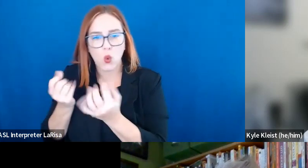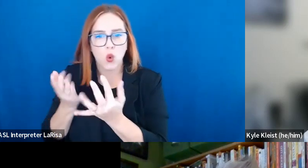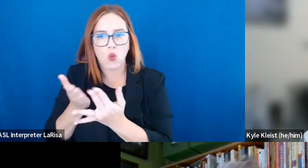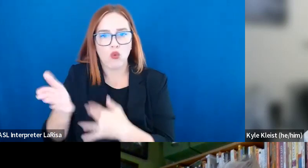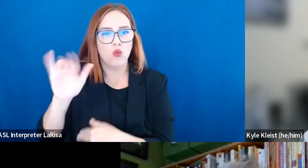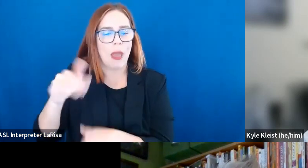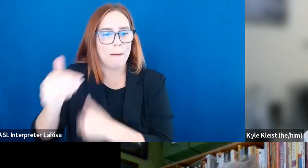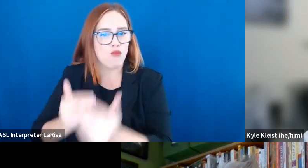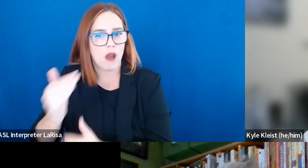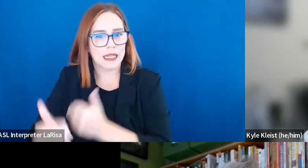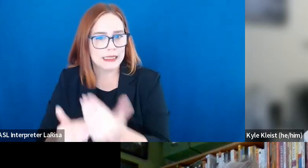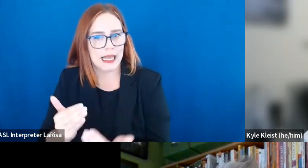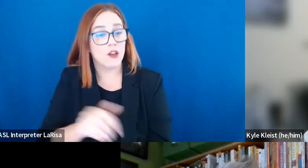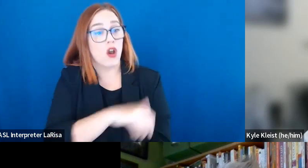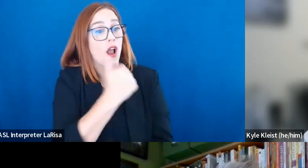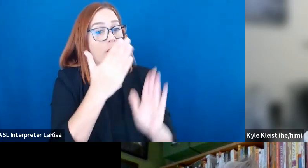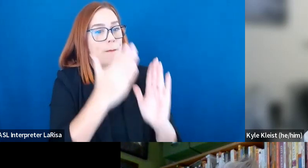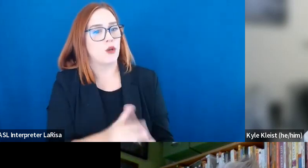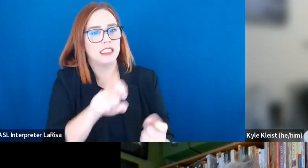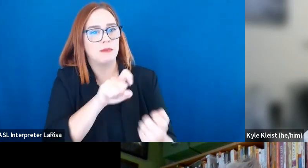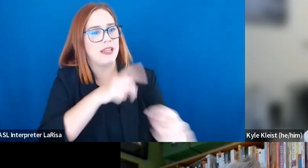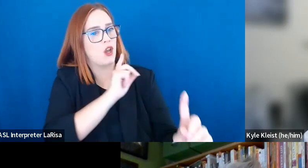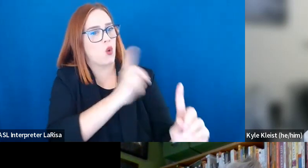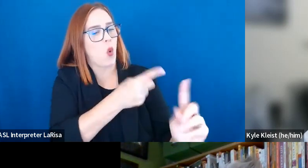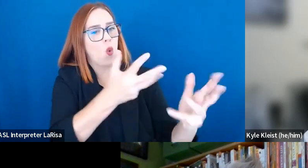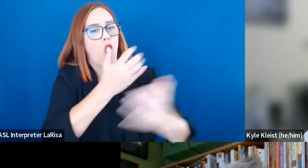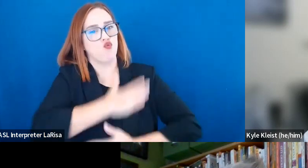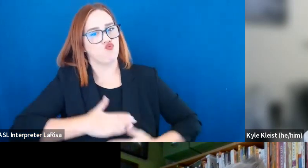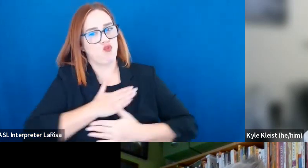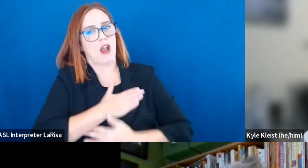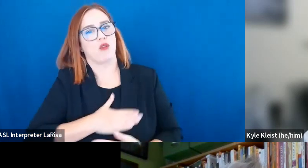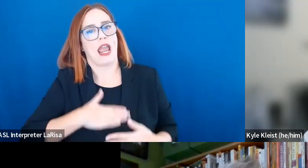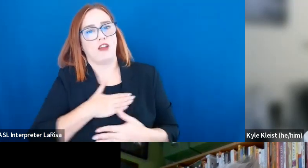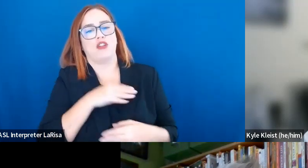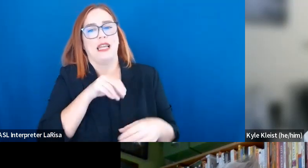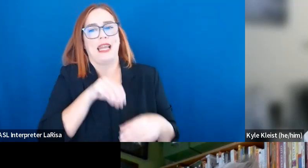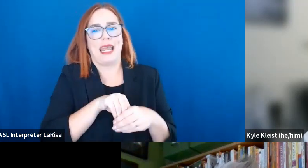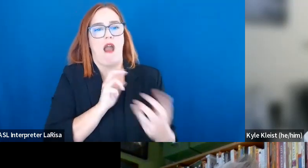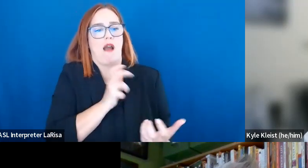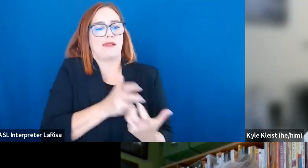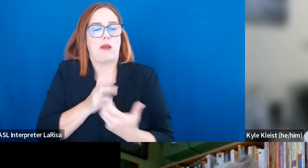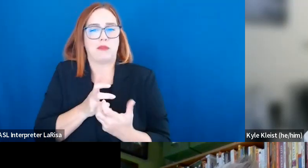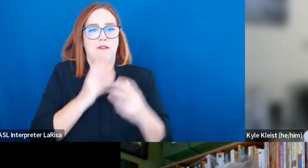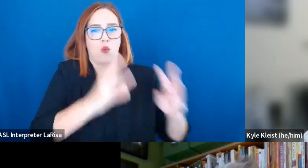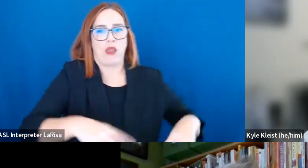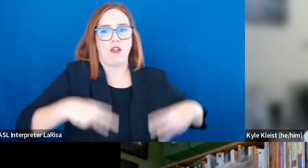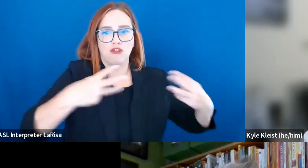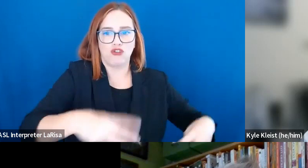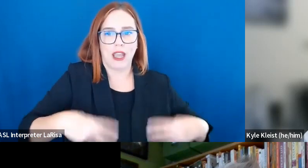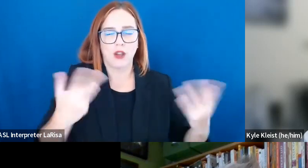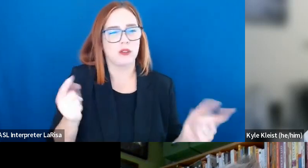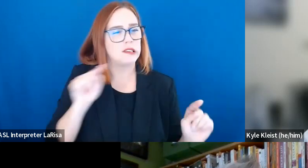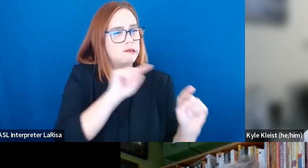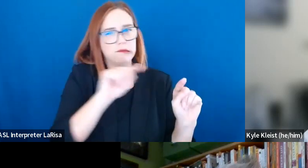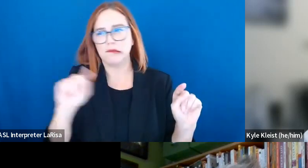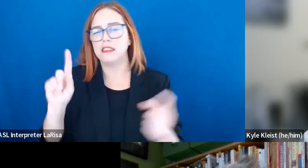looking into recreation and adaptive wheelchairs. So a lot of times it can be real goal specific as far as what peer mentoring